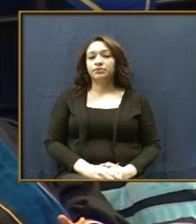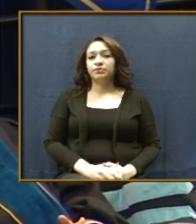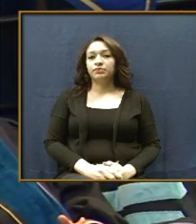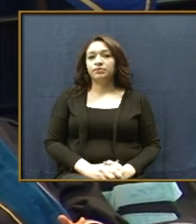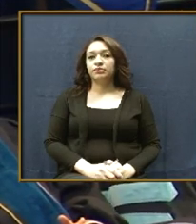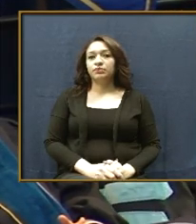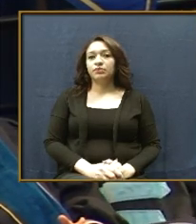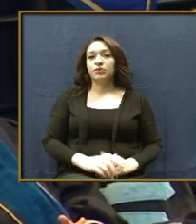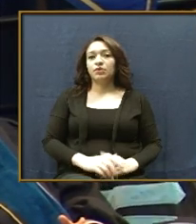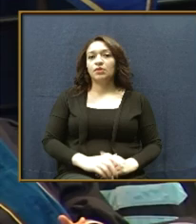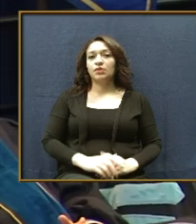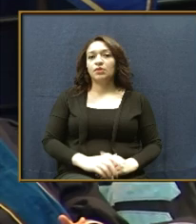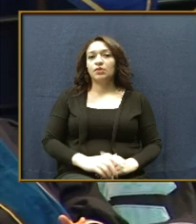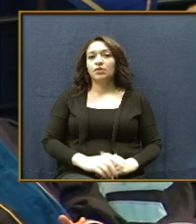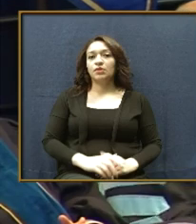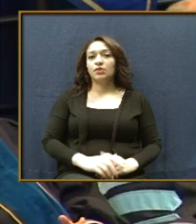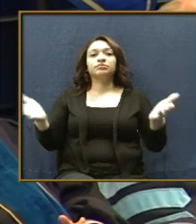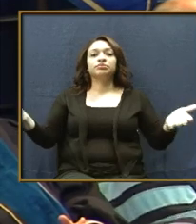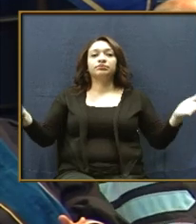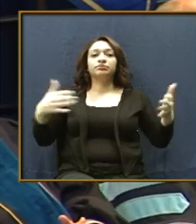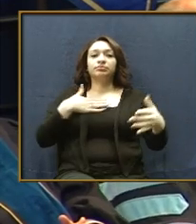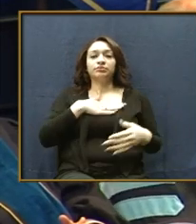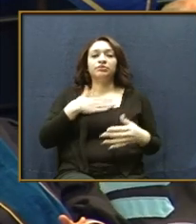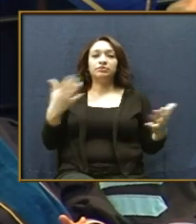Graduates, would you please stand?